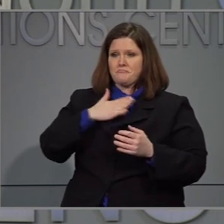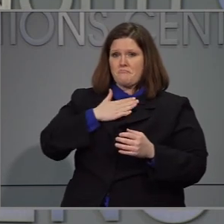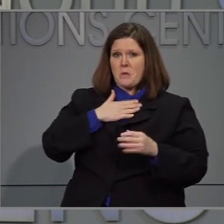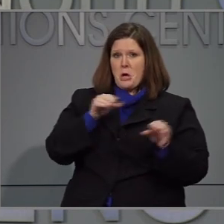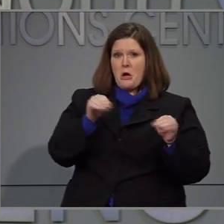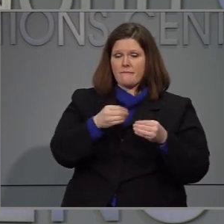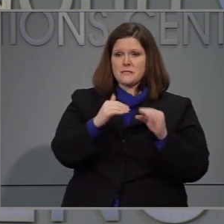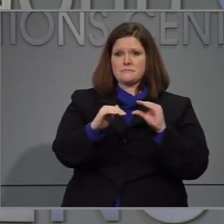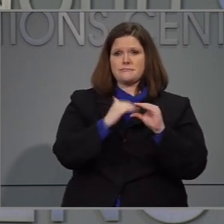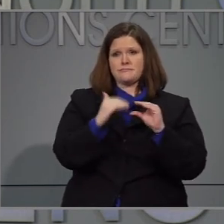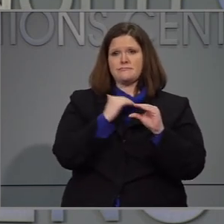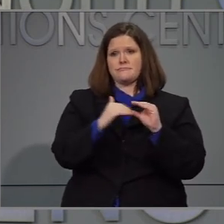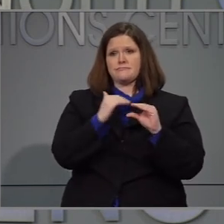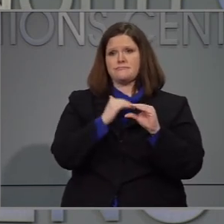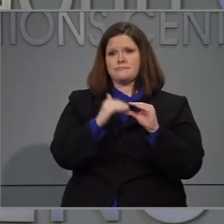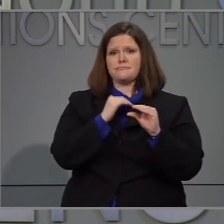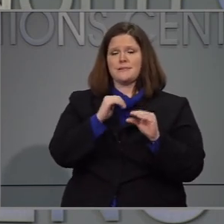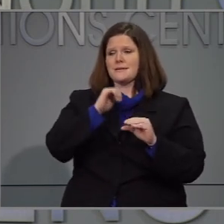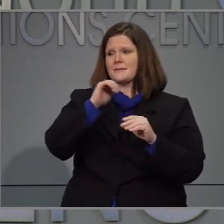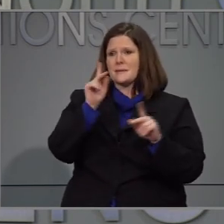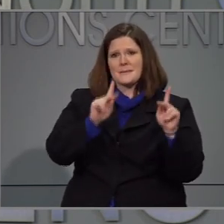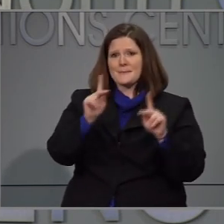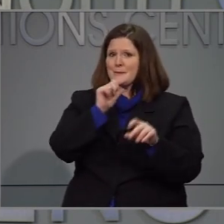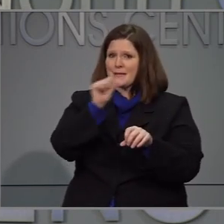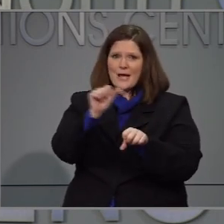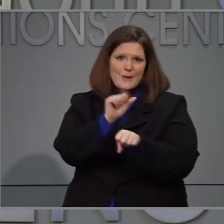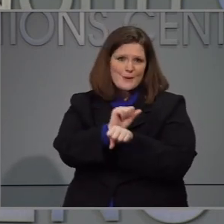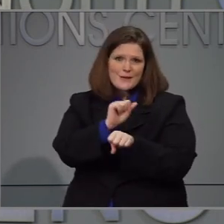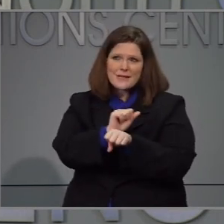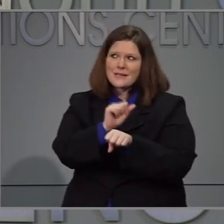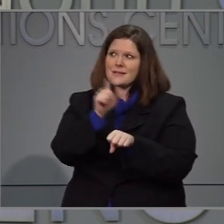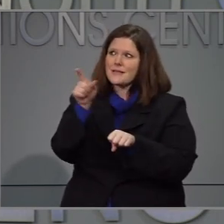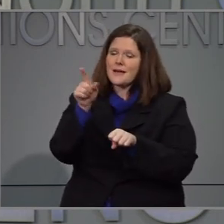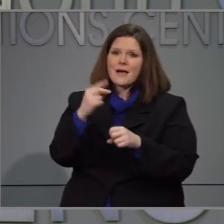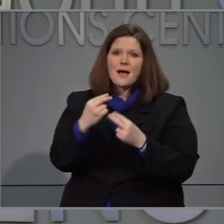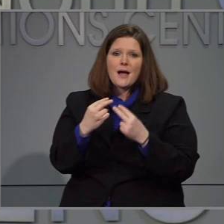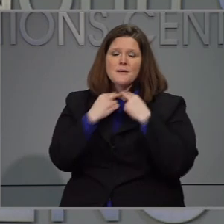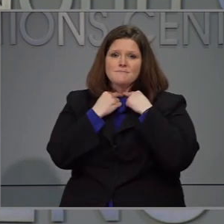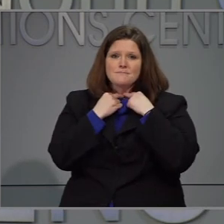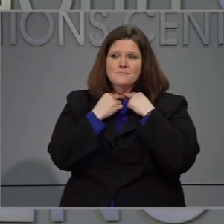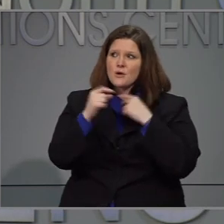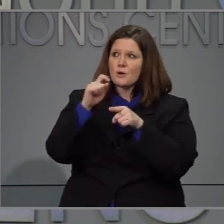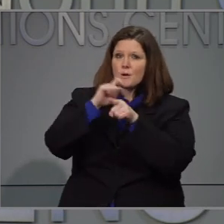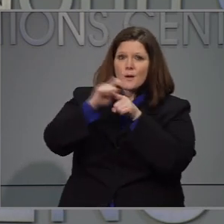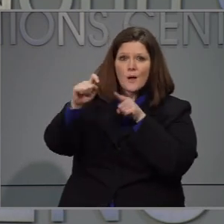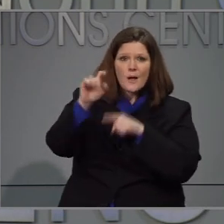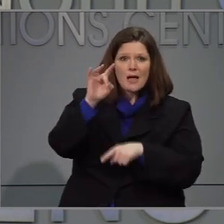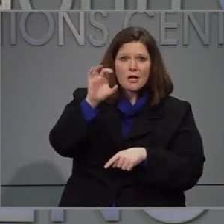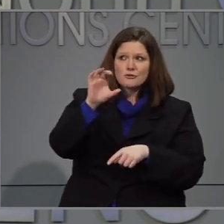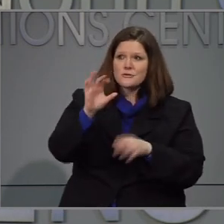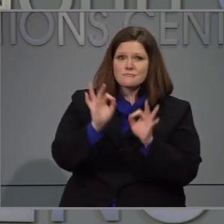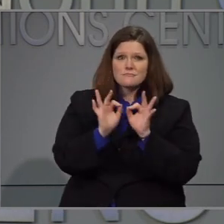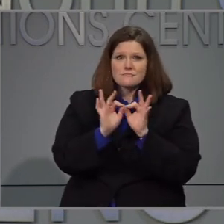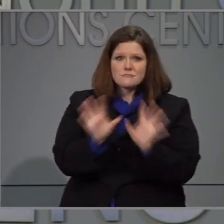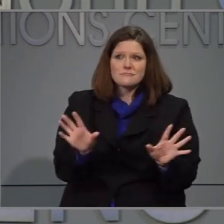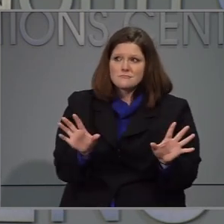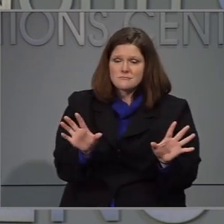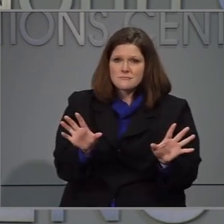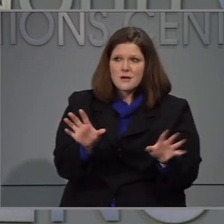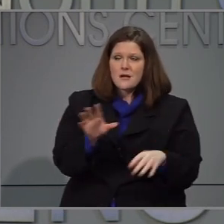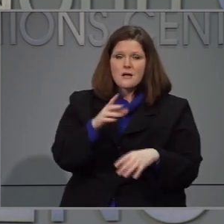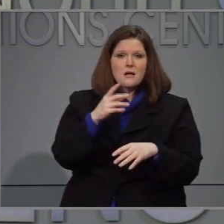people who are unemployed. They cannot get through on the 800 numbers, both the unemployment